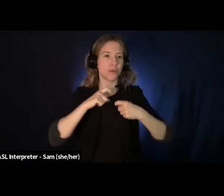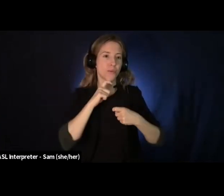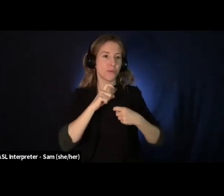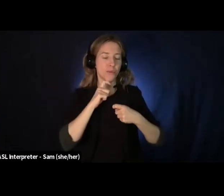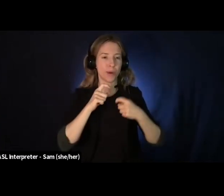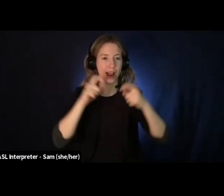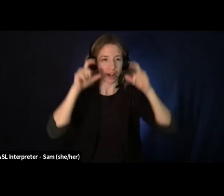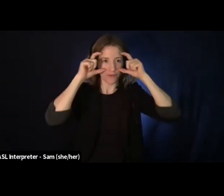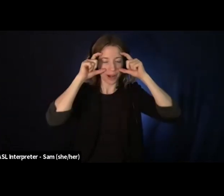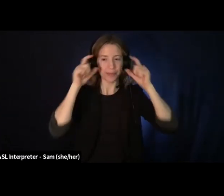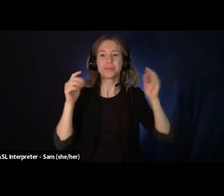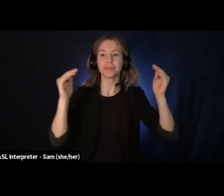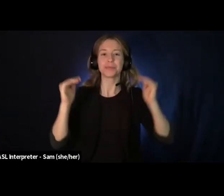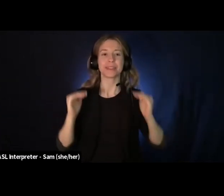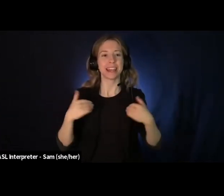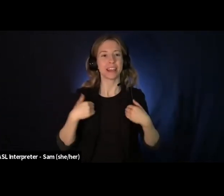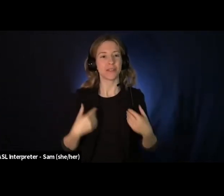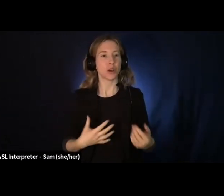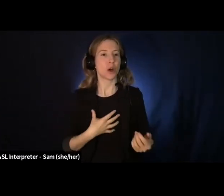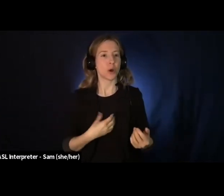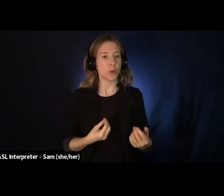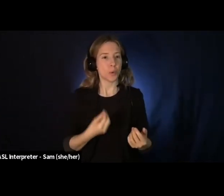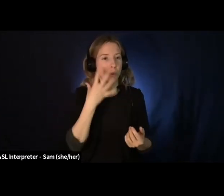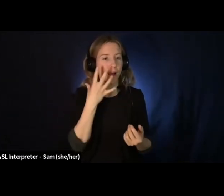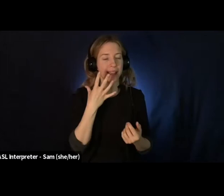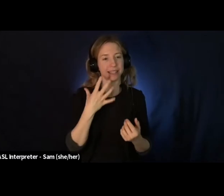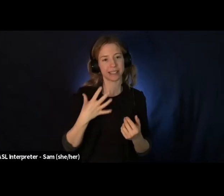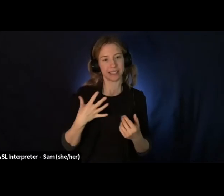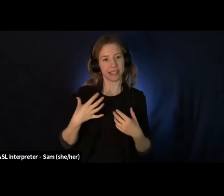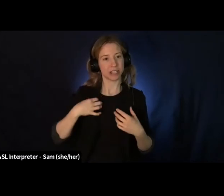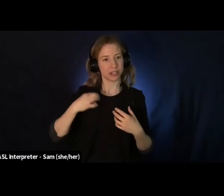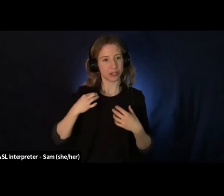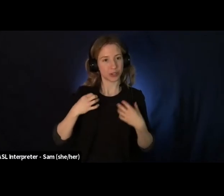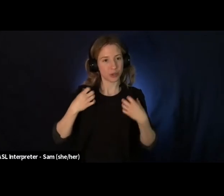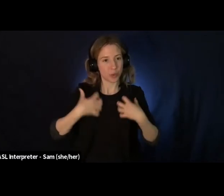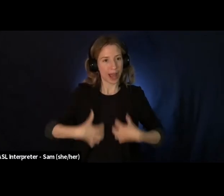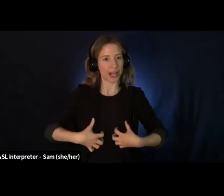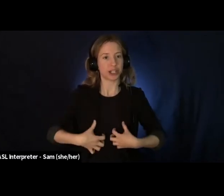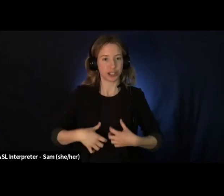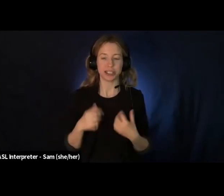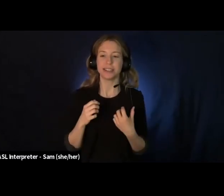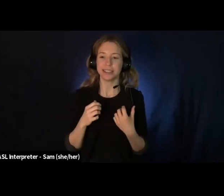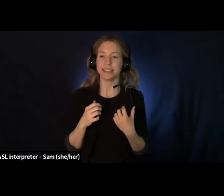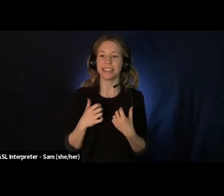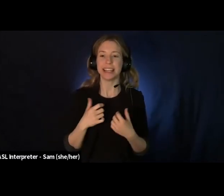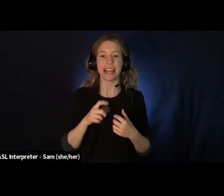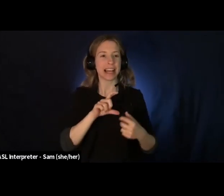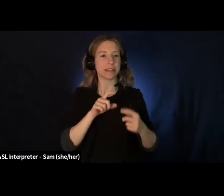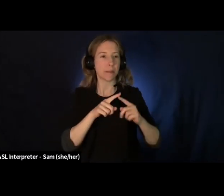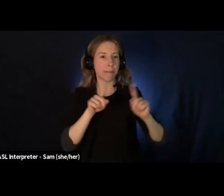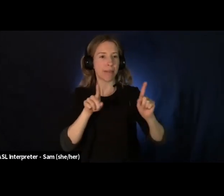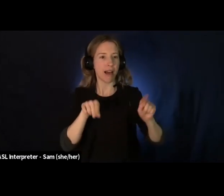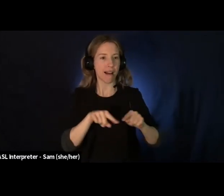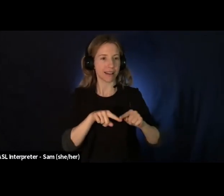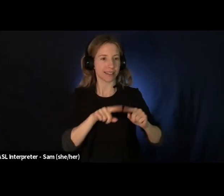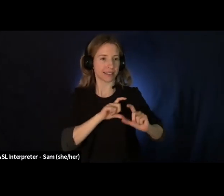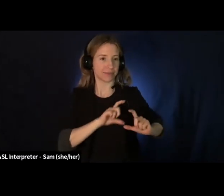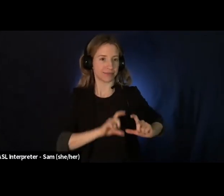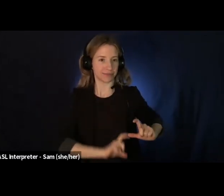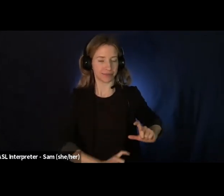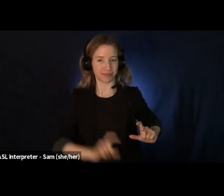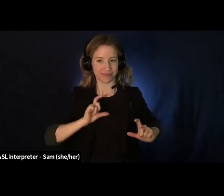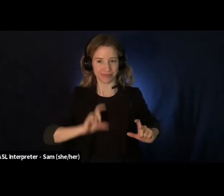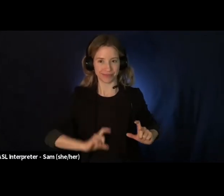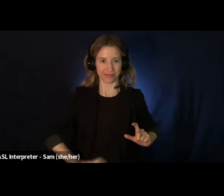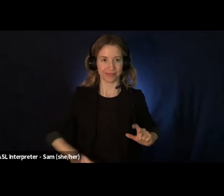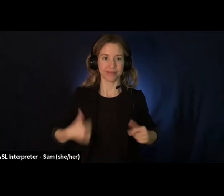white on the top and it goes down in multicolor blocks. I'm sitting in my kitchen, which you can see behind me is a white wall with a